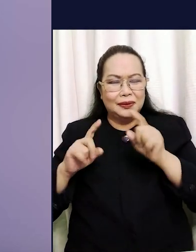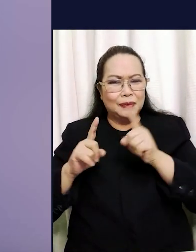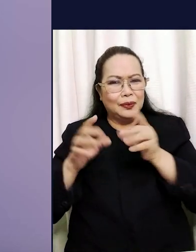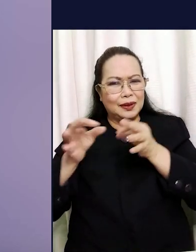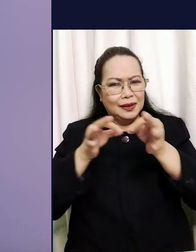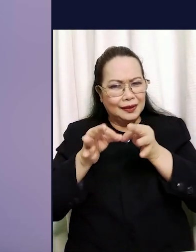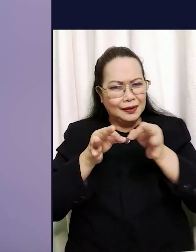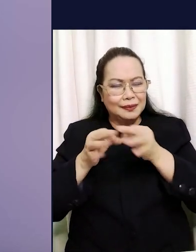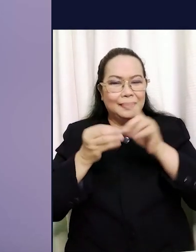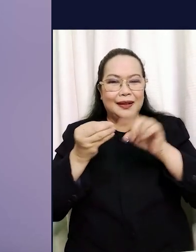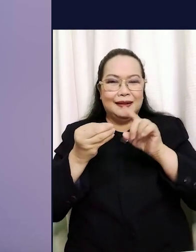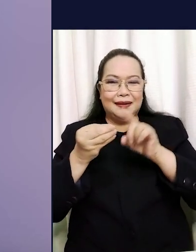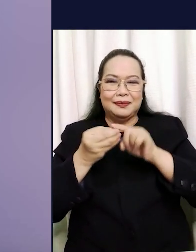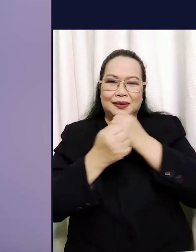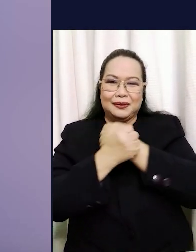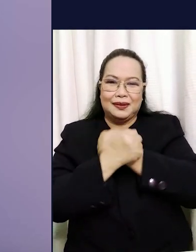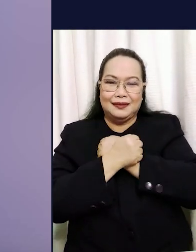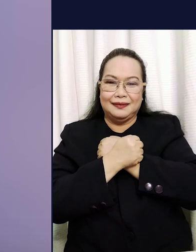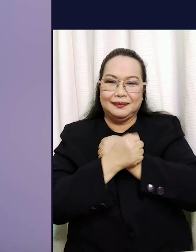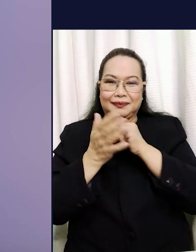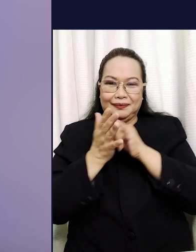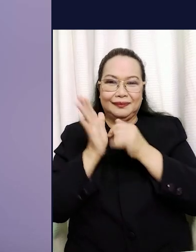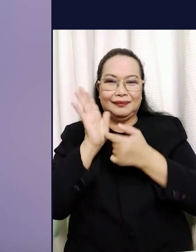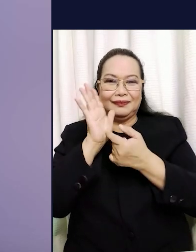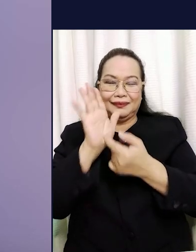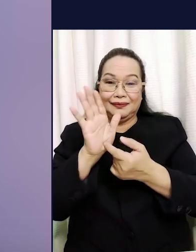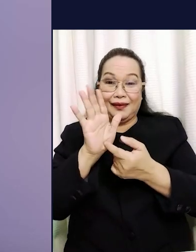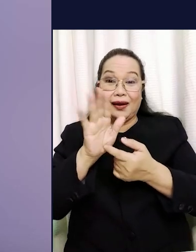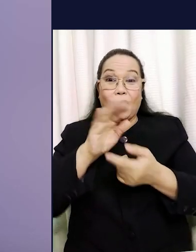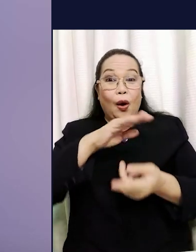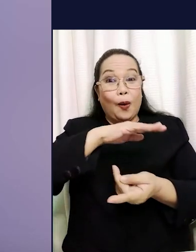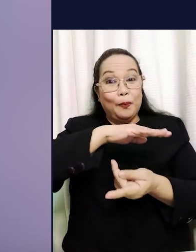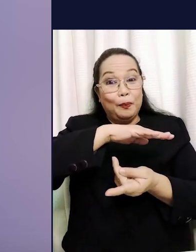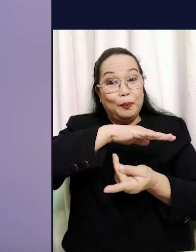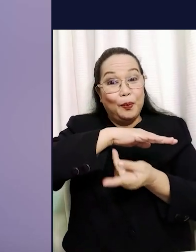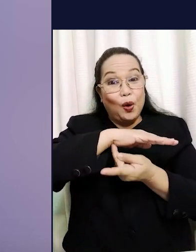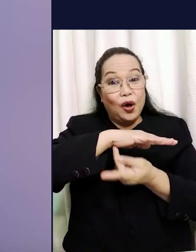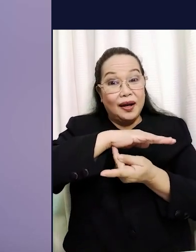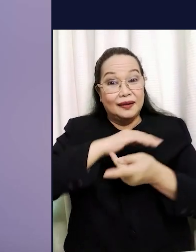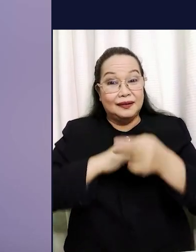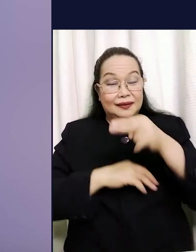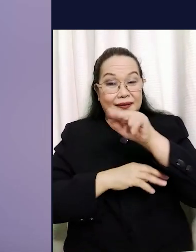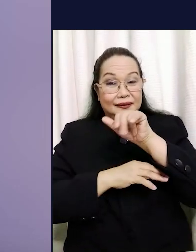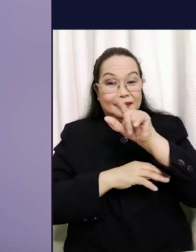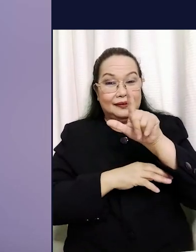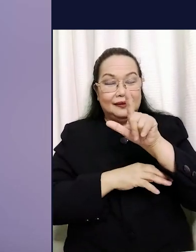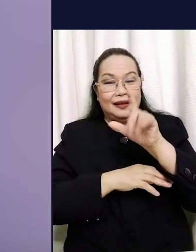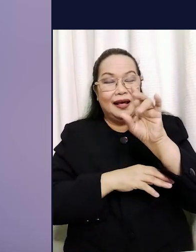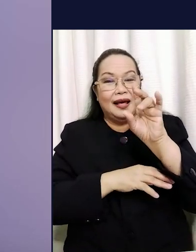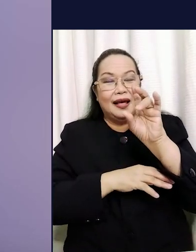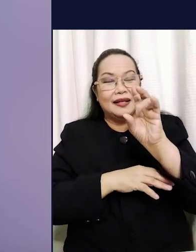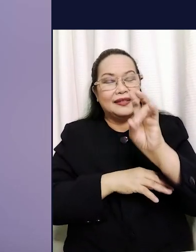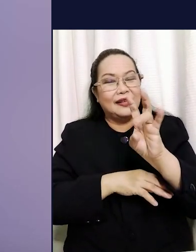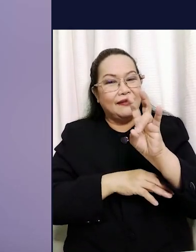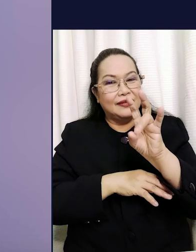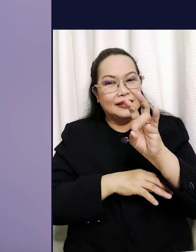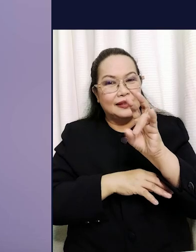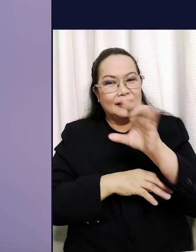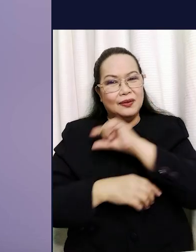qualities that are expressions of love to one another, sa bawat isa sa atin.